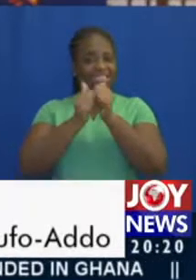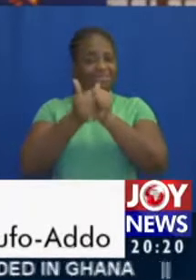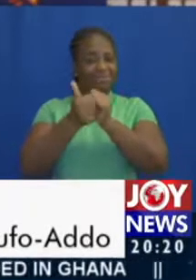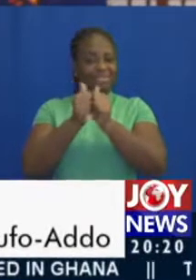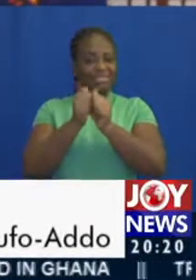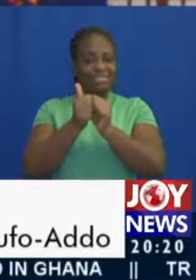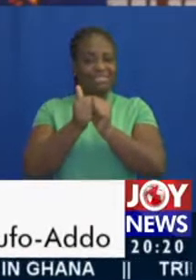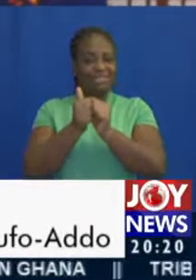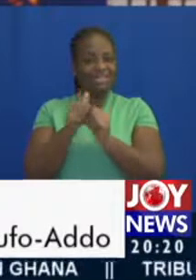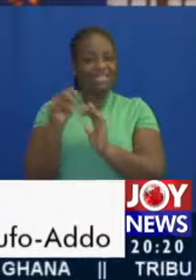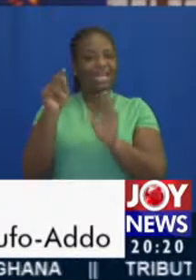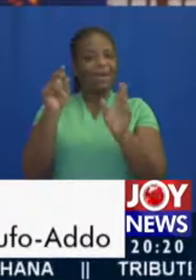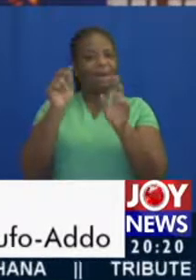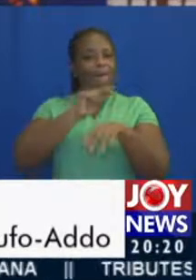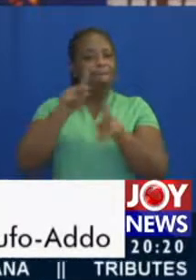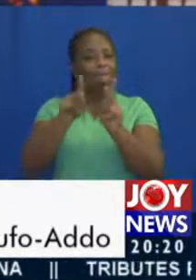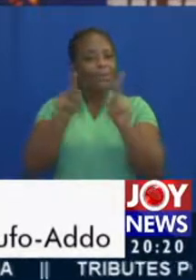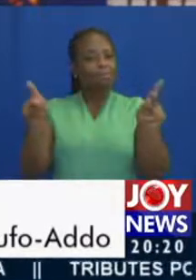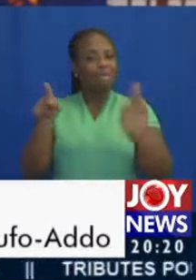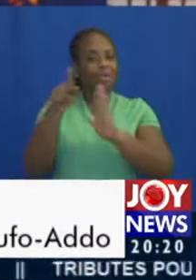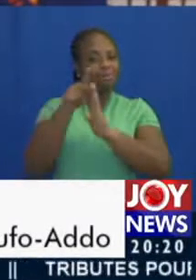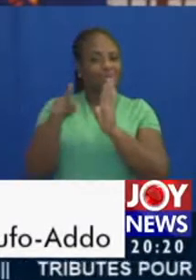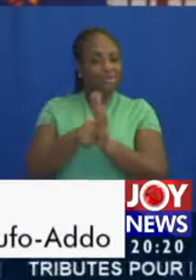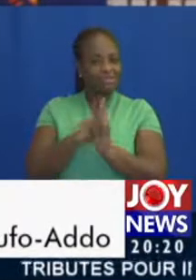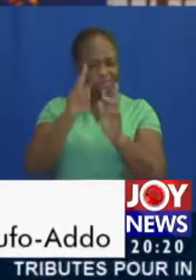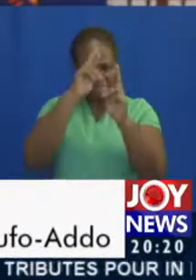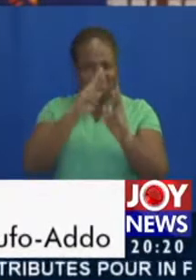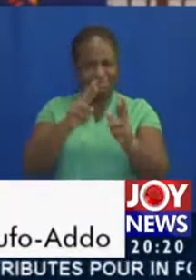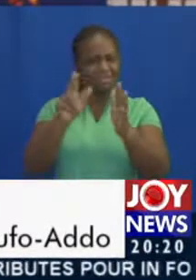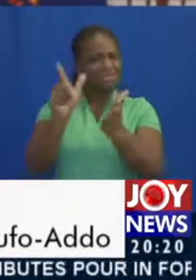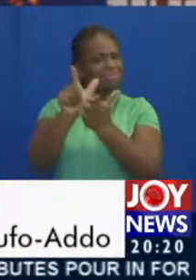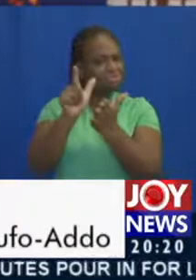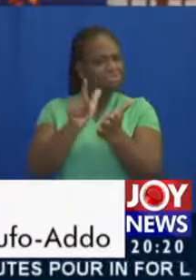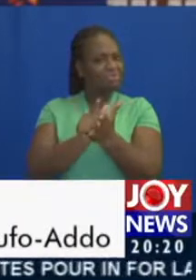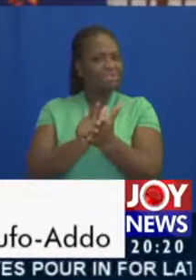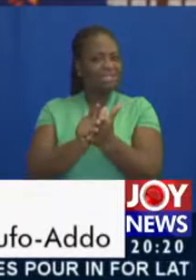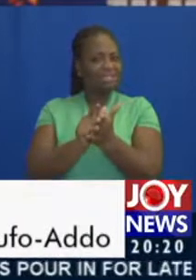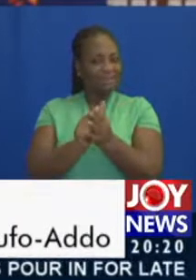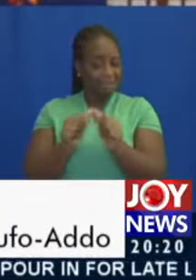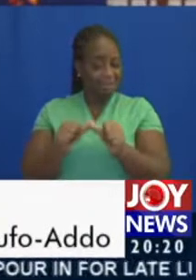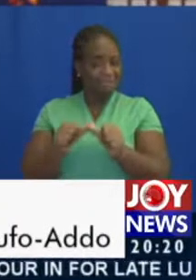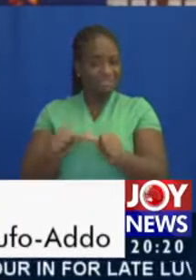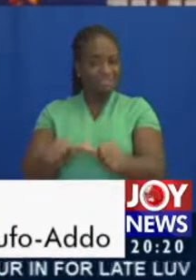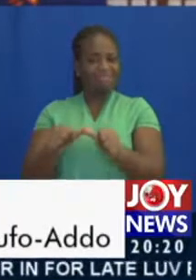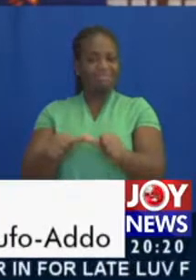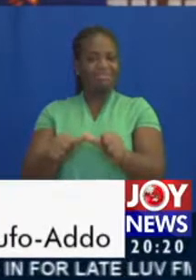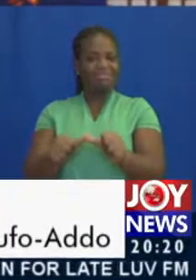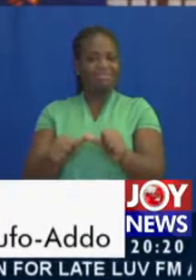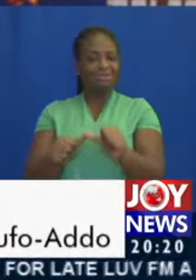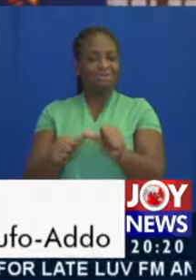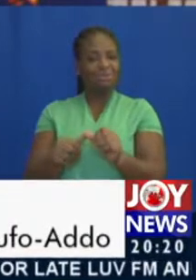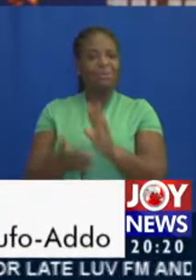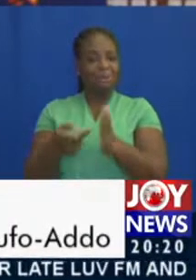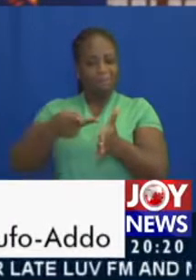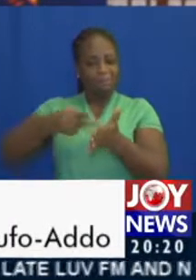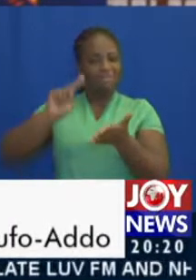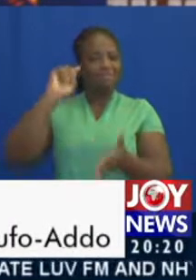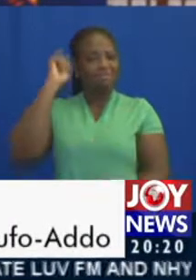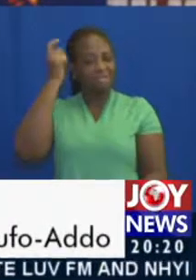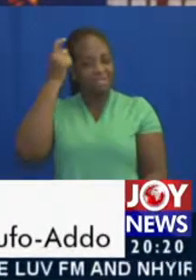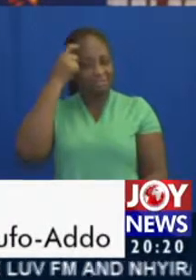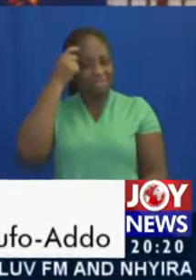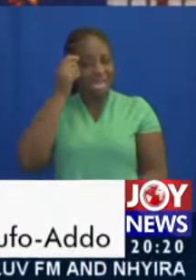policy. Respect for the rule of law continues to be central to our governance. Our